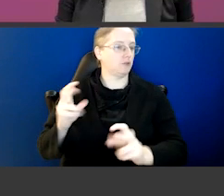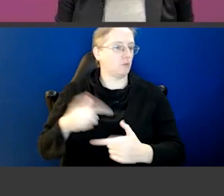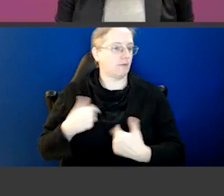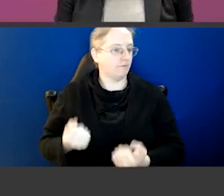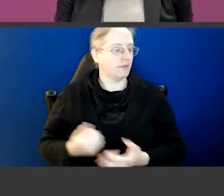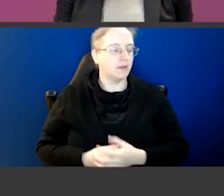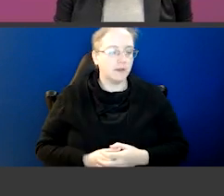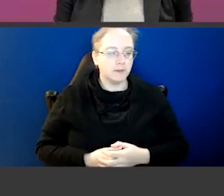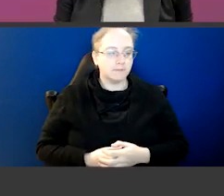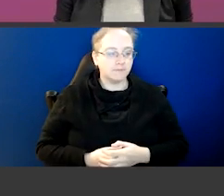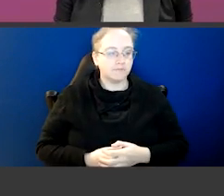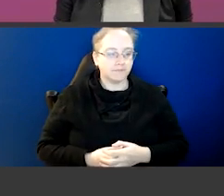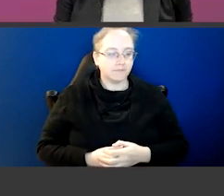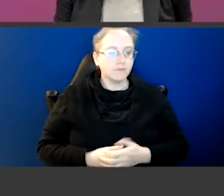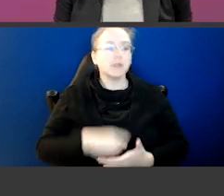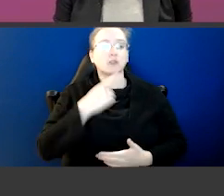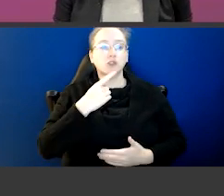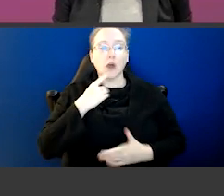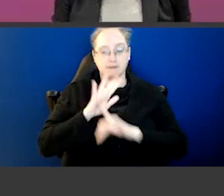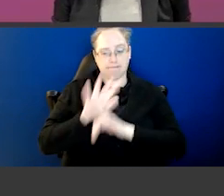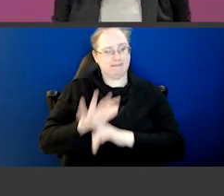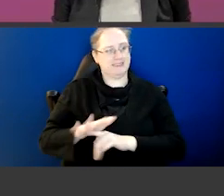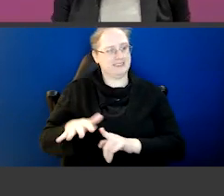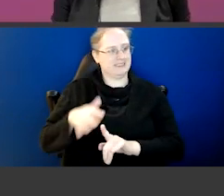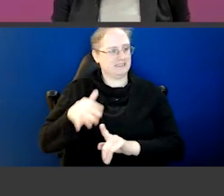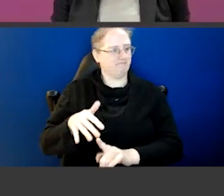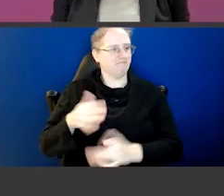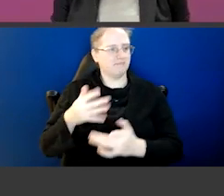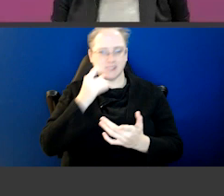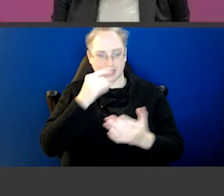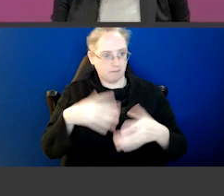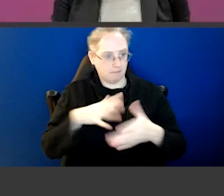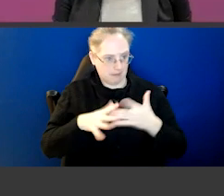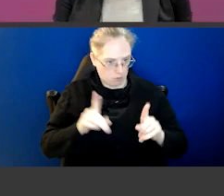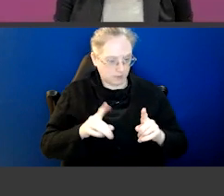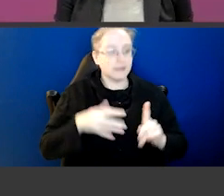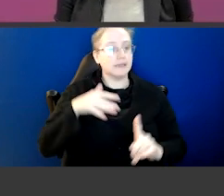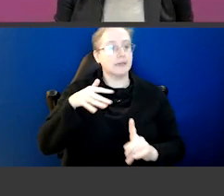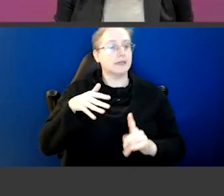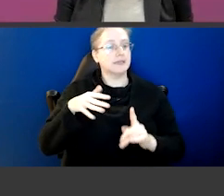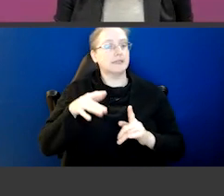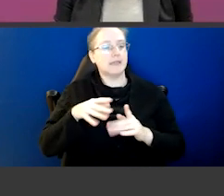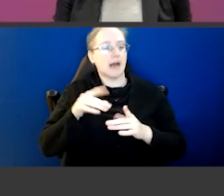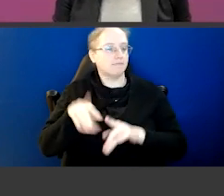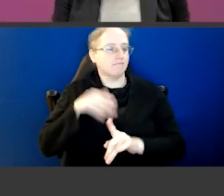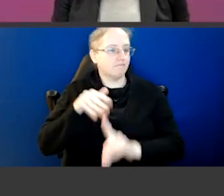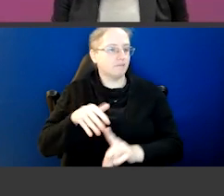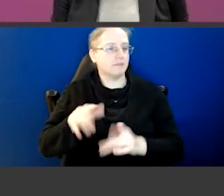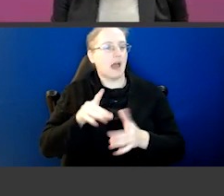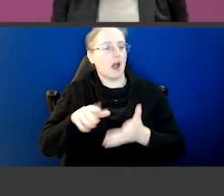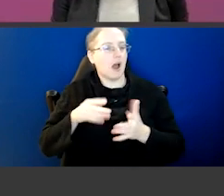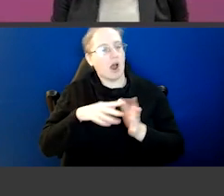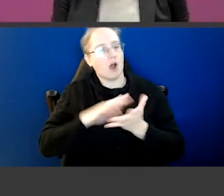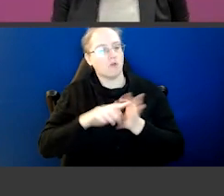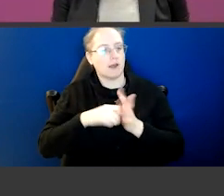give rise to detrimental action include intimidation or harassment, discrimination or adverse treatment